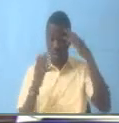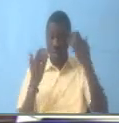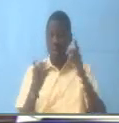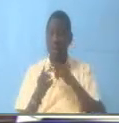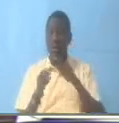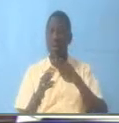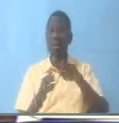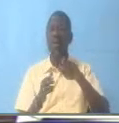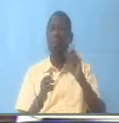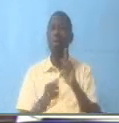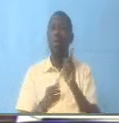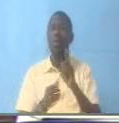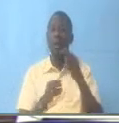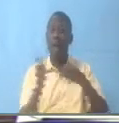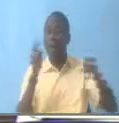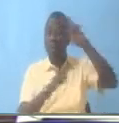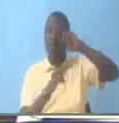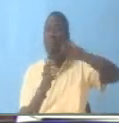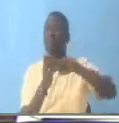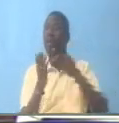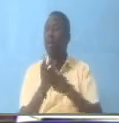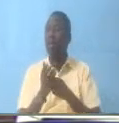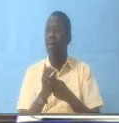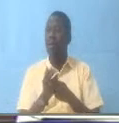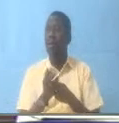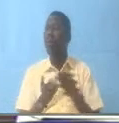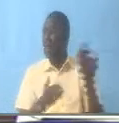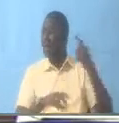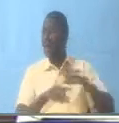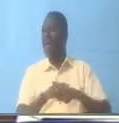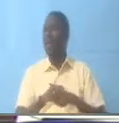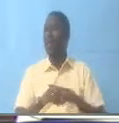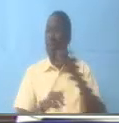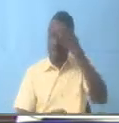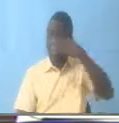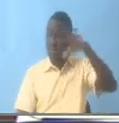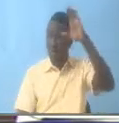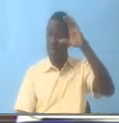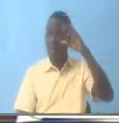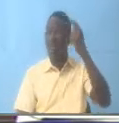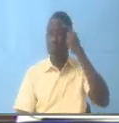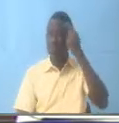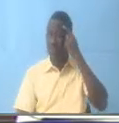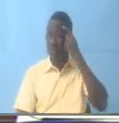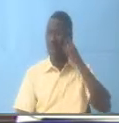yet still, the commission knew very well that above meant orders from the president.